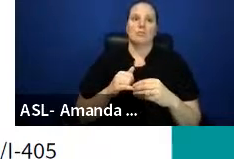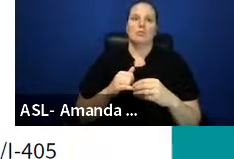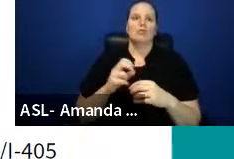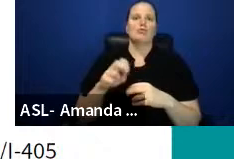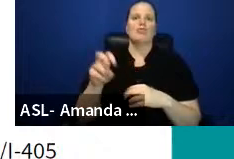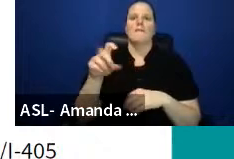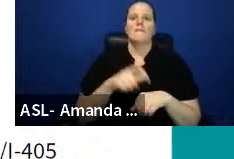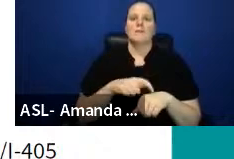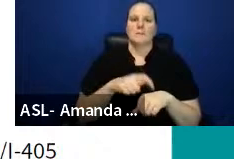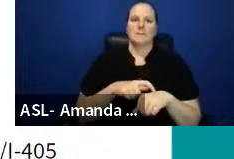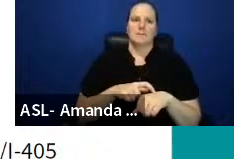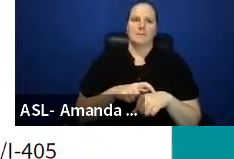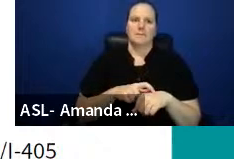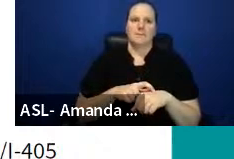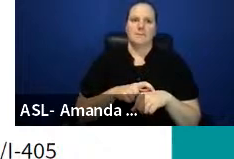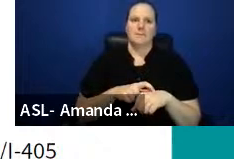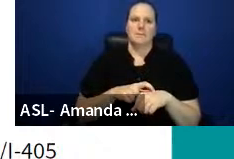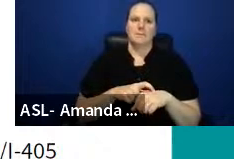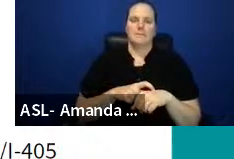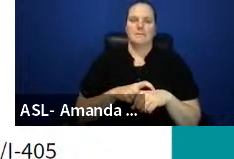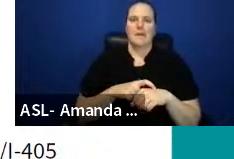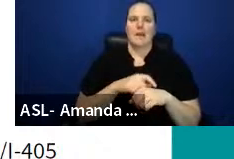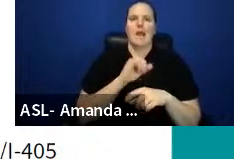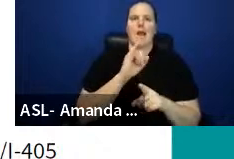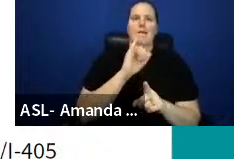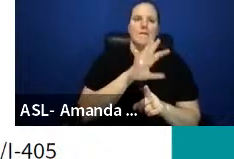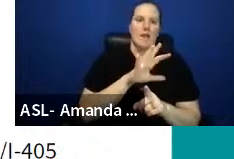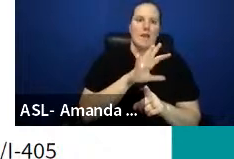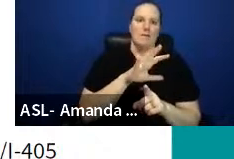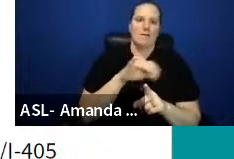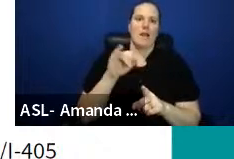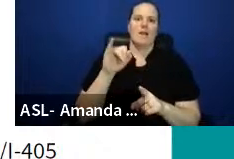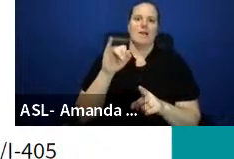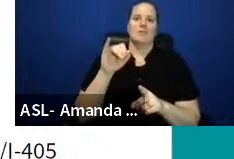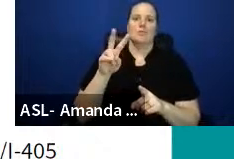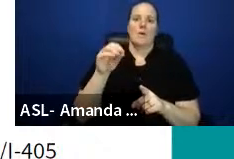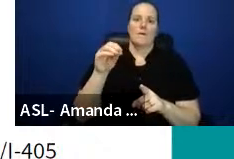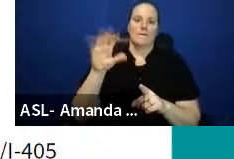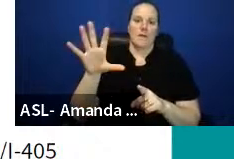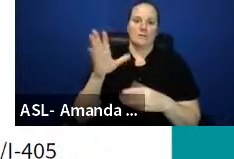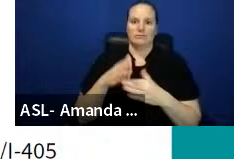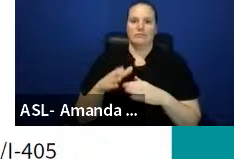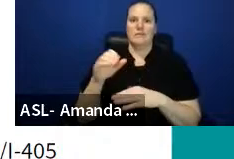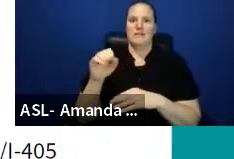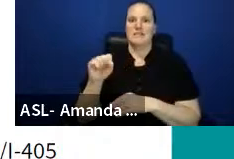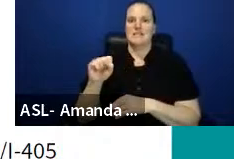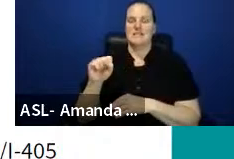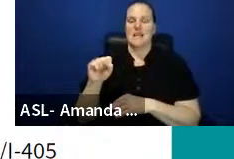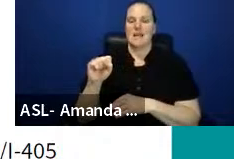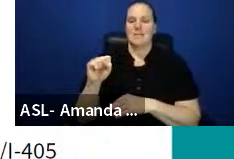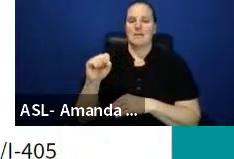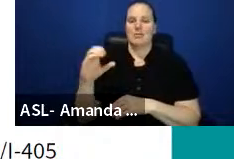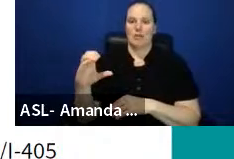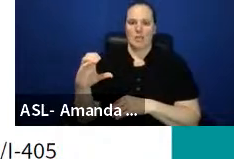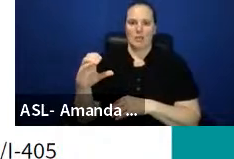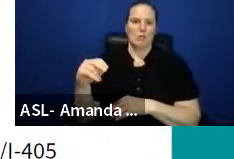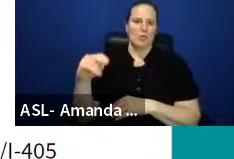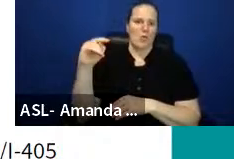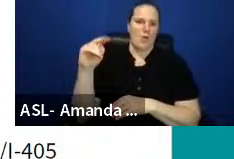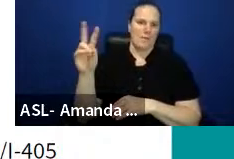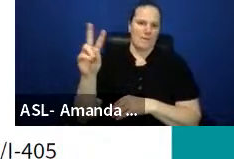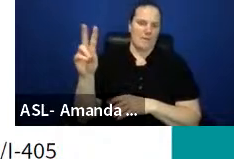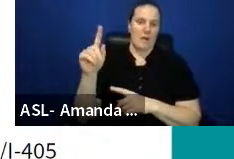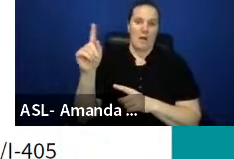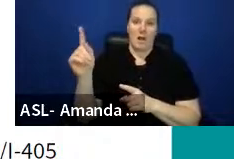that we're summarizing is from the I-5, I-205 split near Salmon Creek in kind of North Vancouver down to